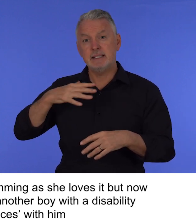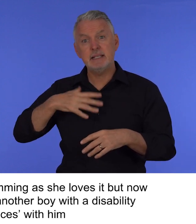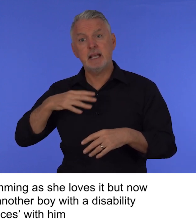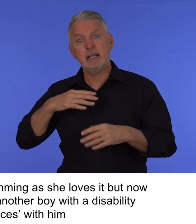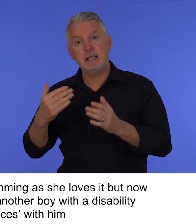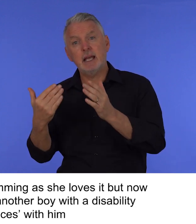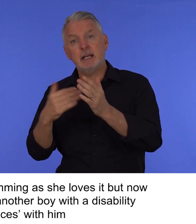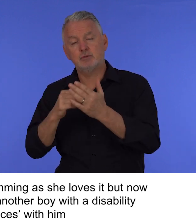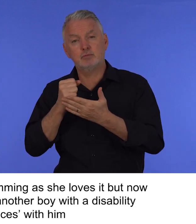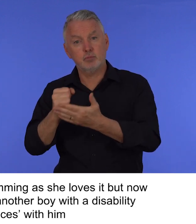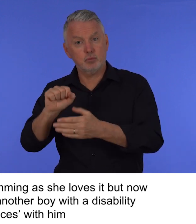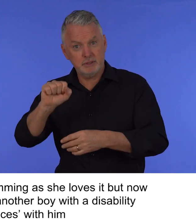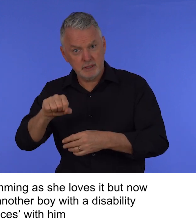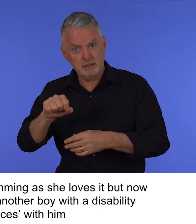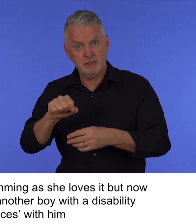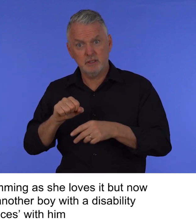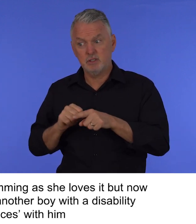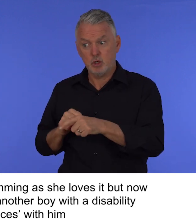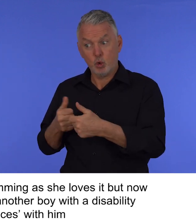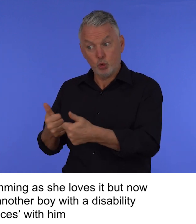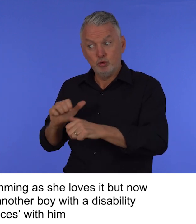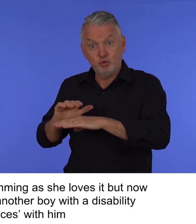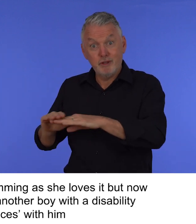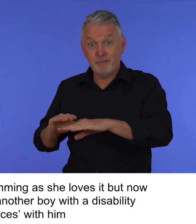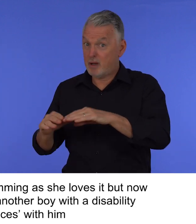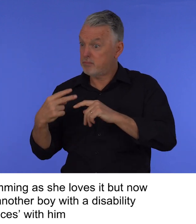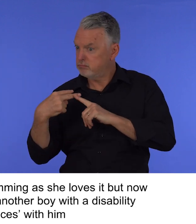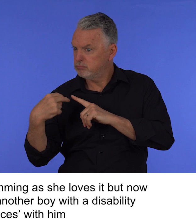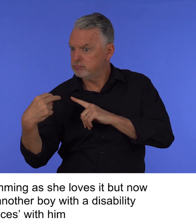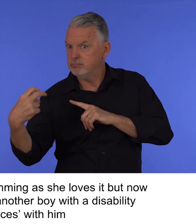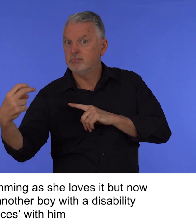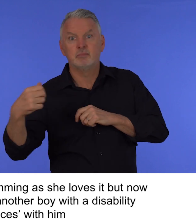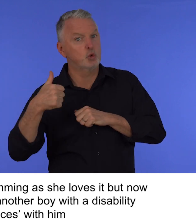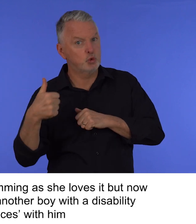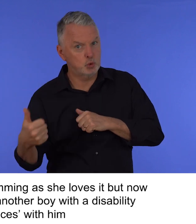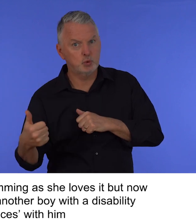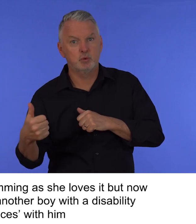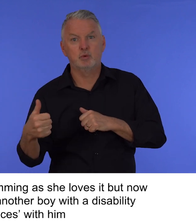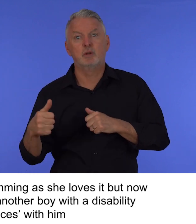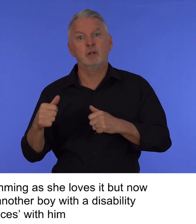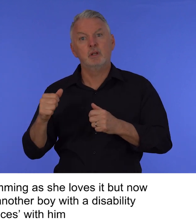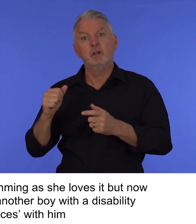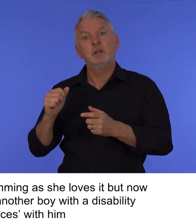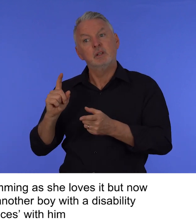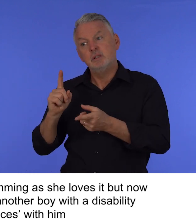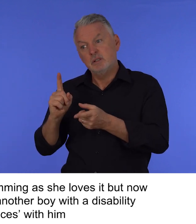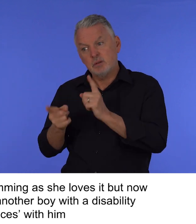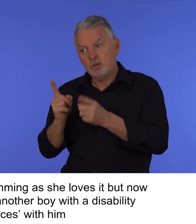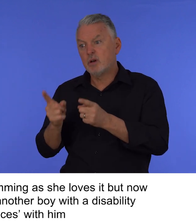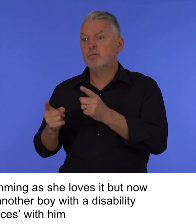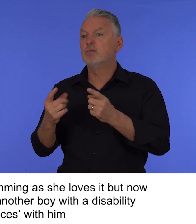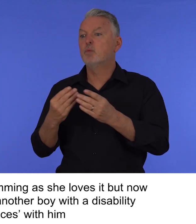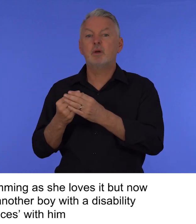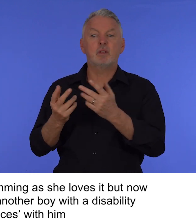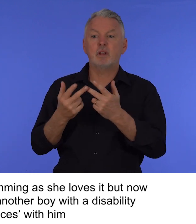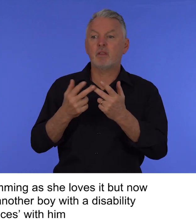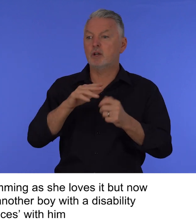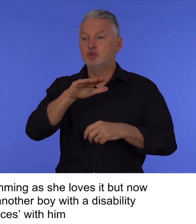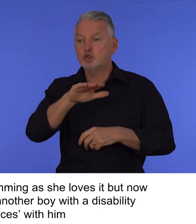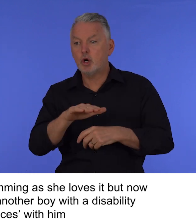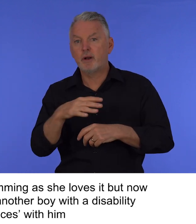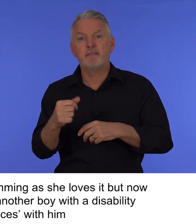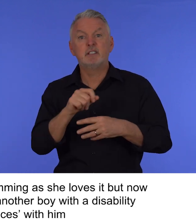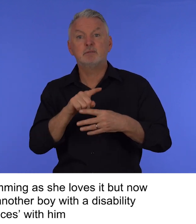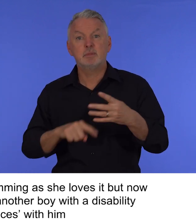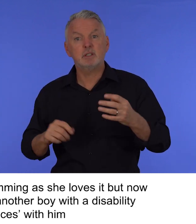She does, I think, need a certain amount of extra support, but she's very good at it. And she